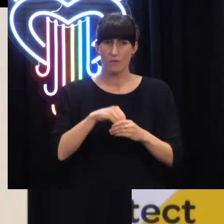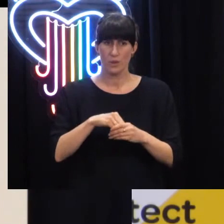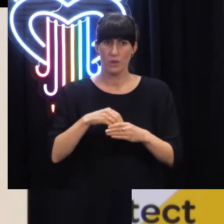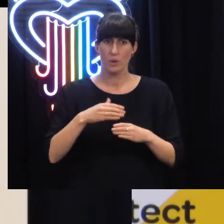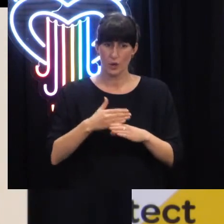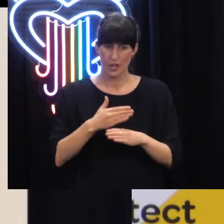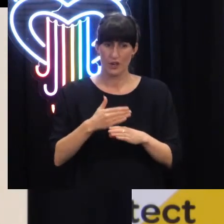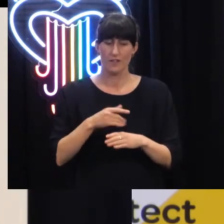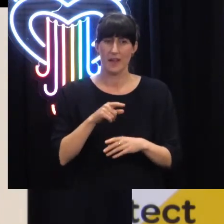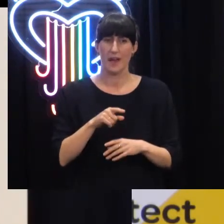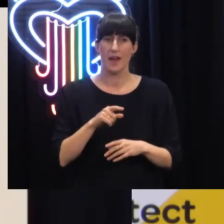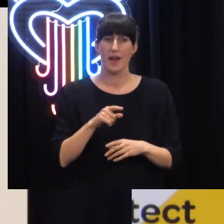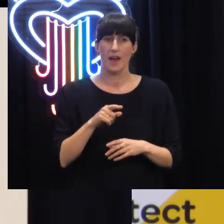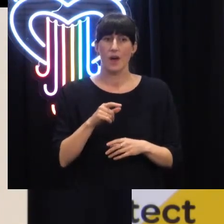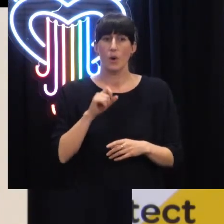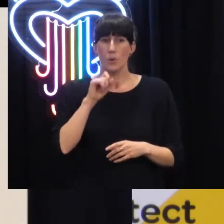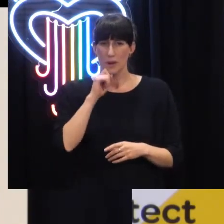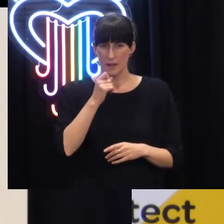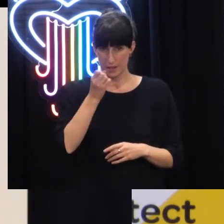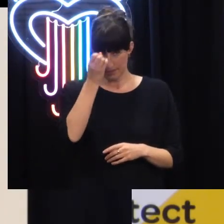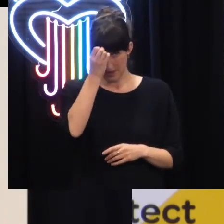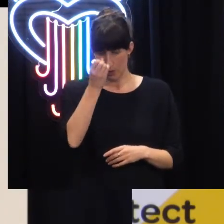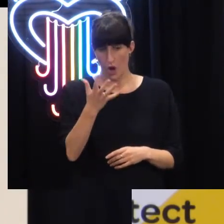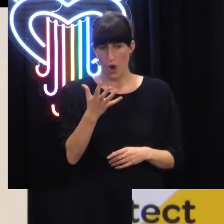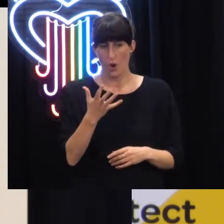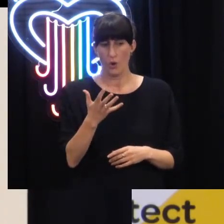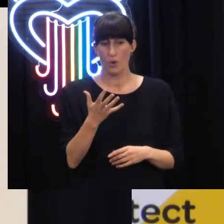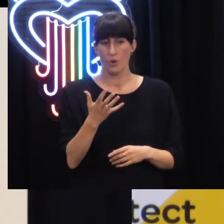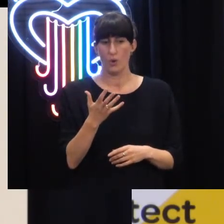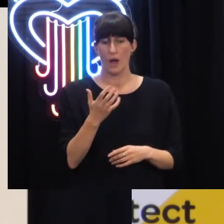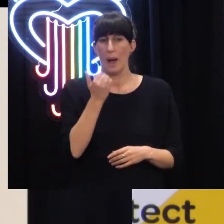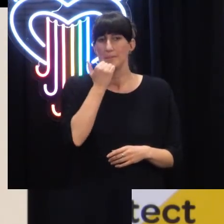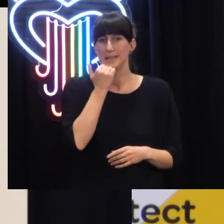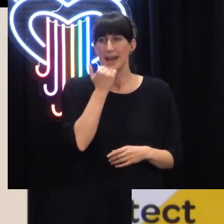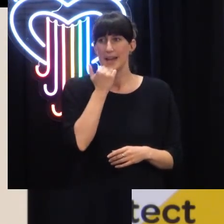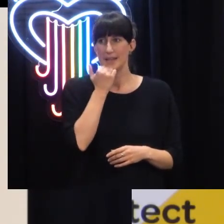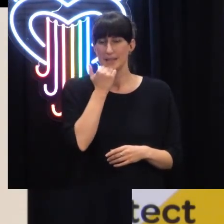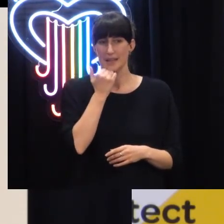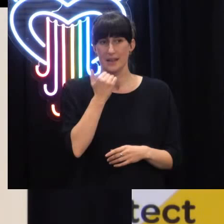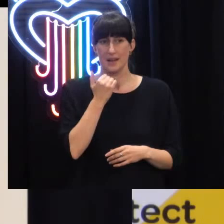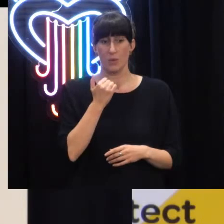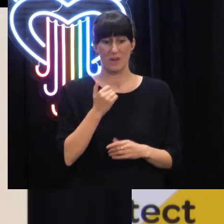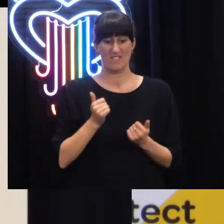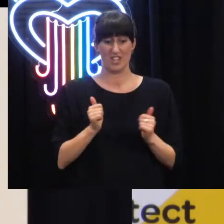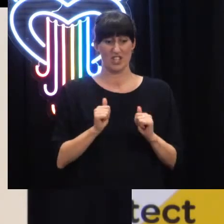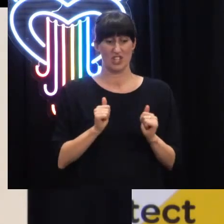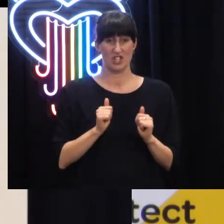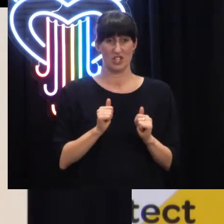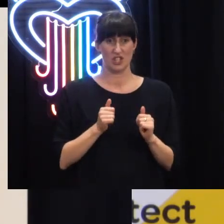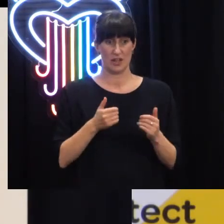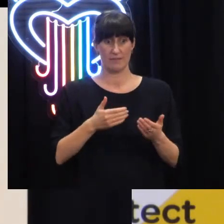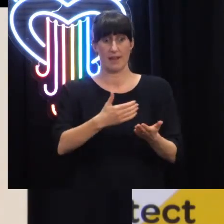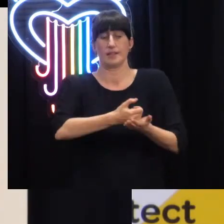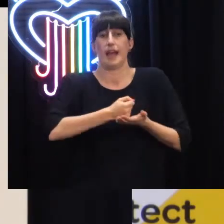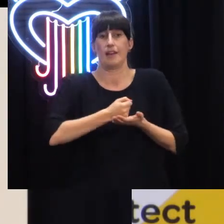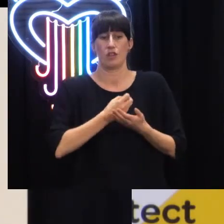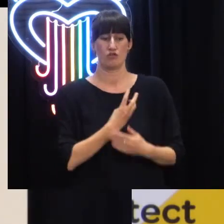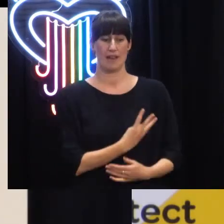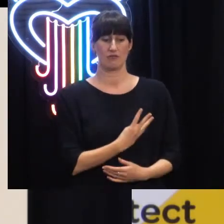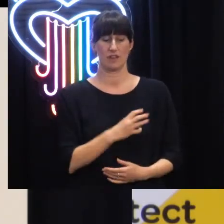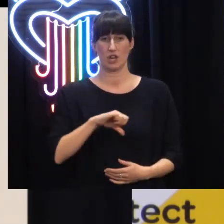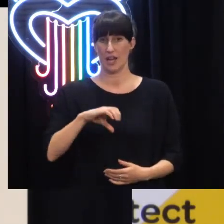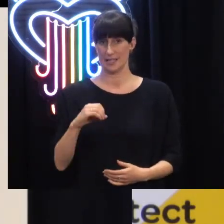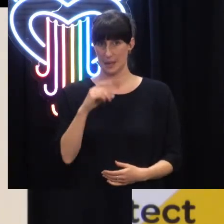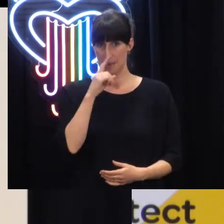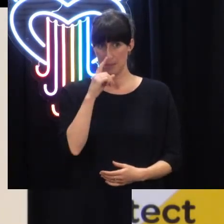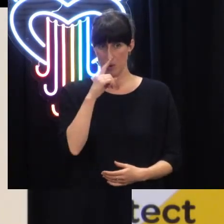update you on the next steps, having already evacuated over 390 people, the next steps in supporting those who already have legal